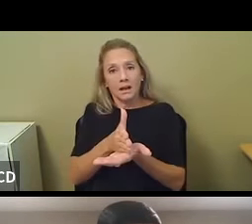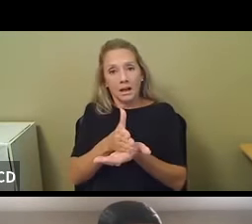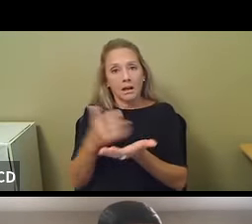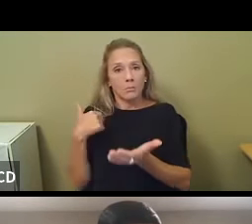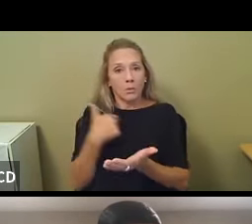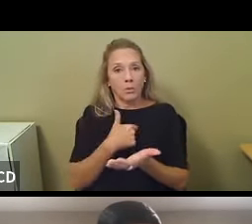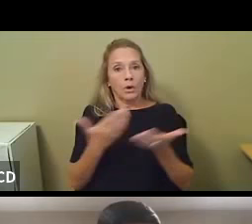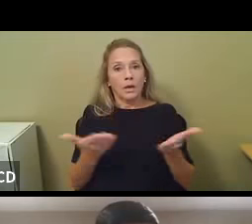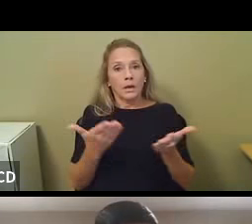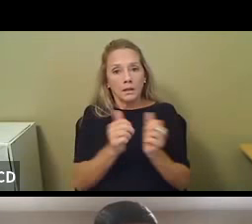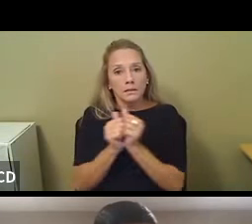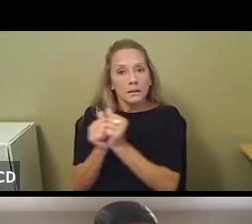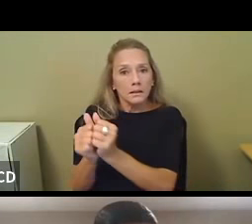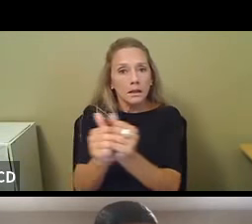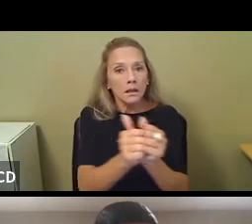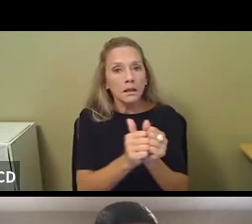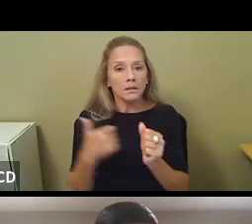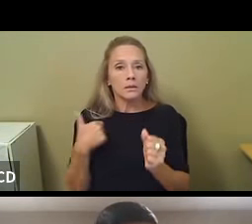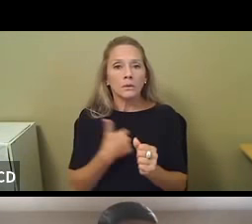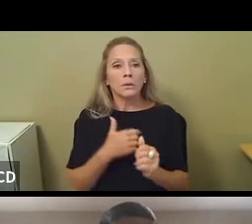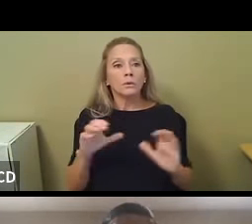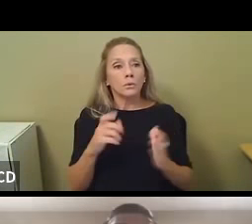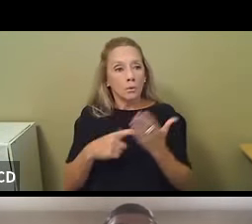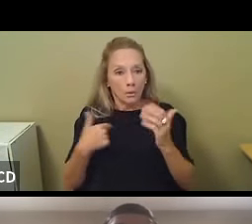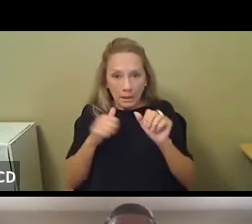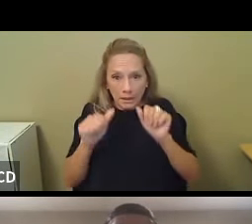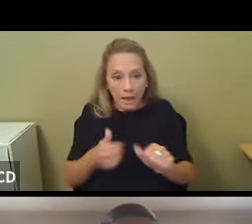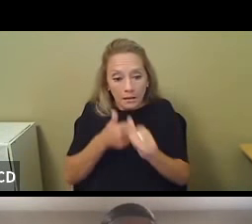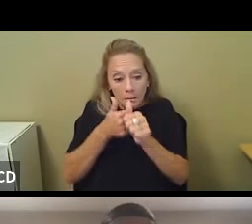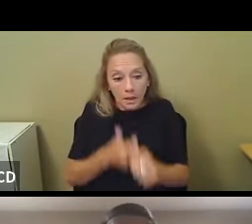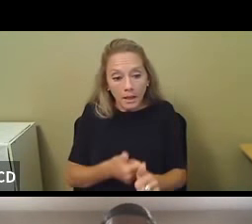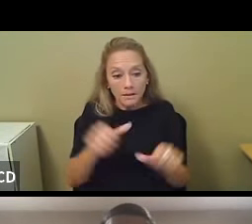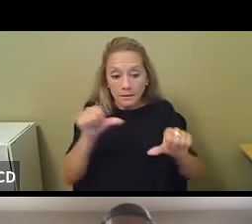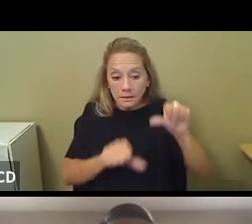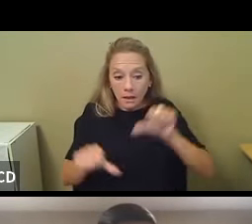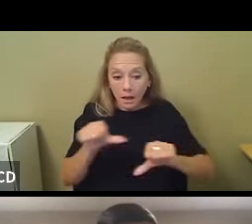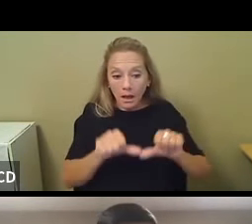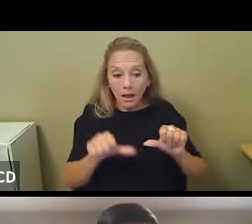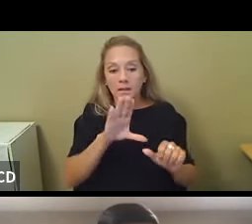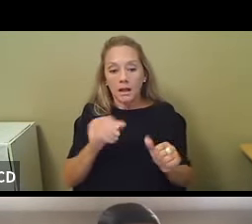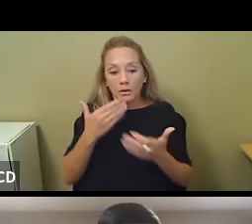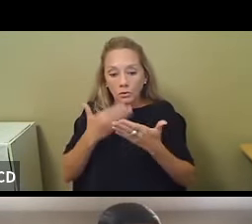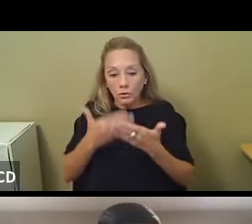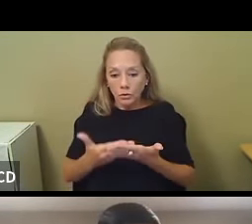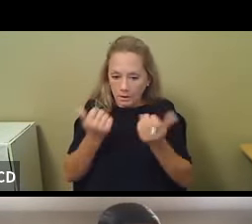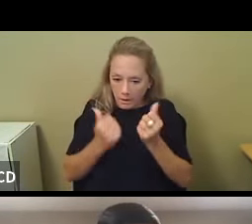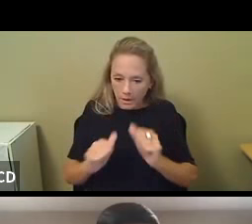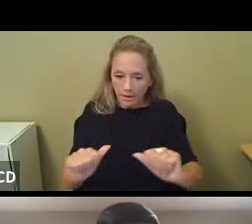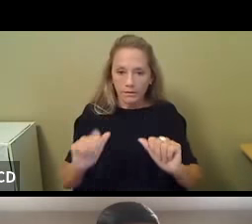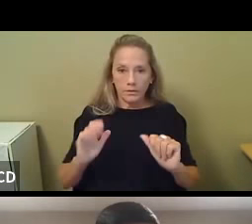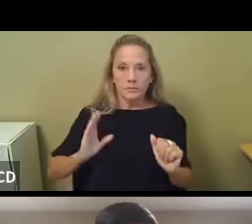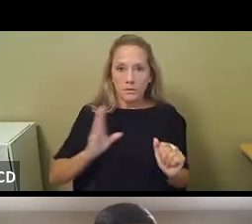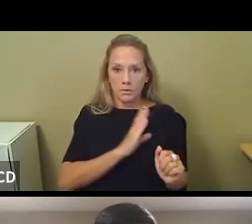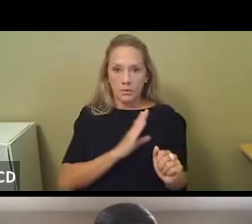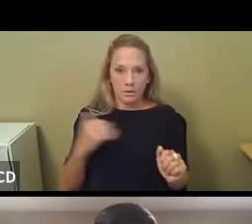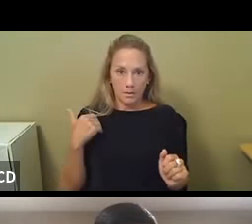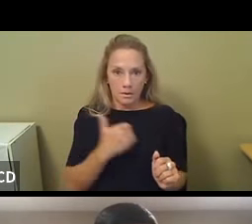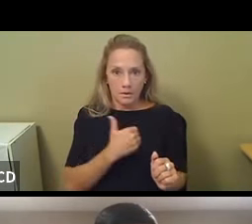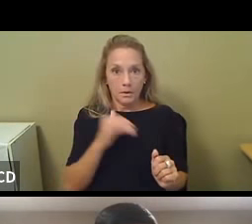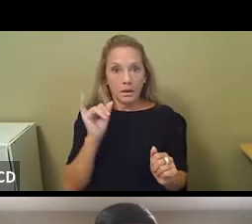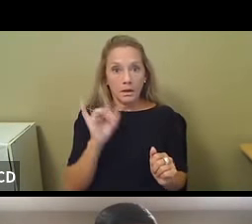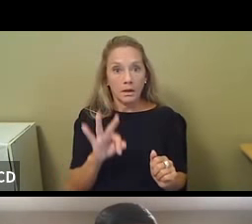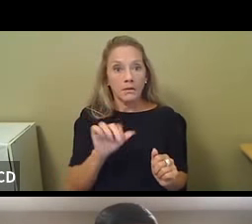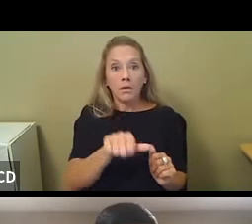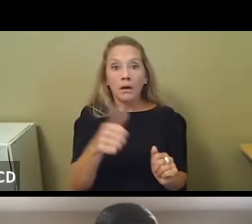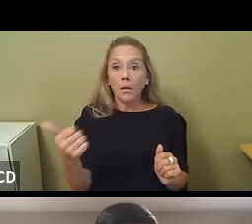do what we can based on science and good effort on the part of this board. And if others want to go some